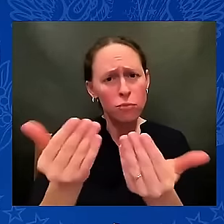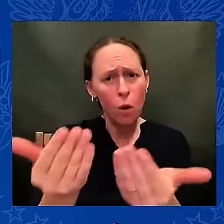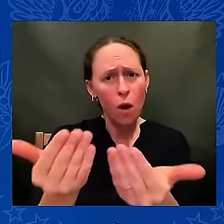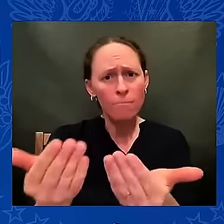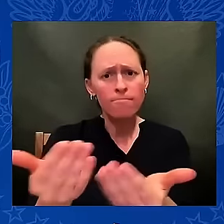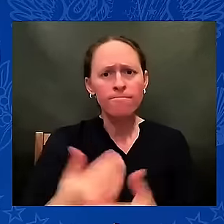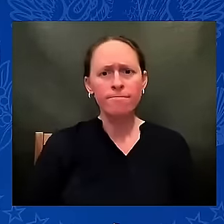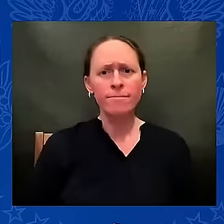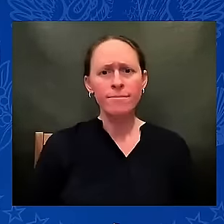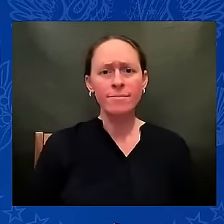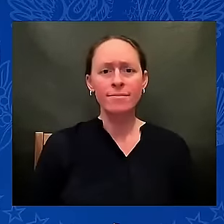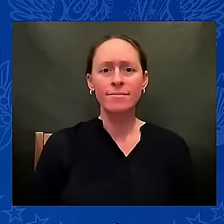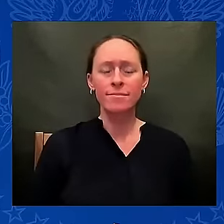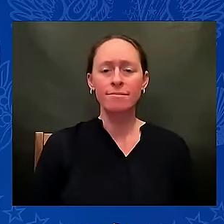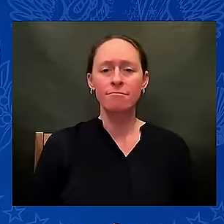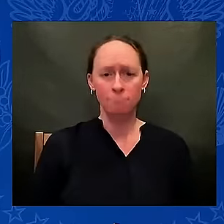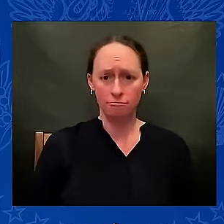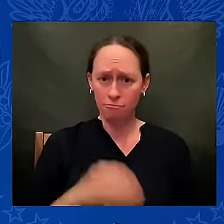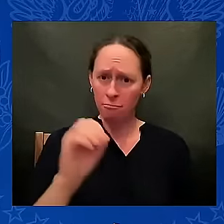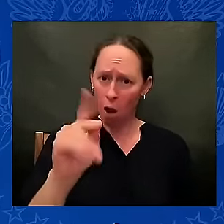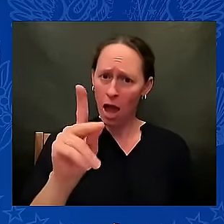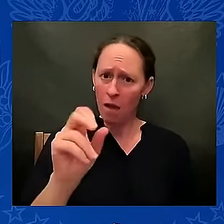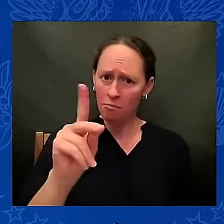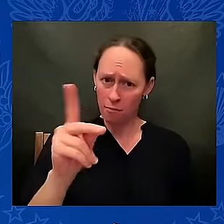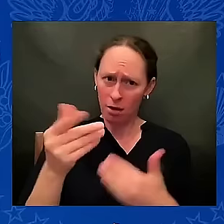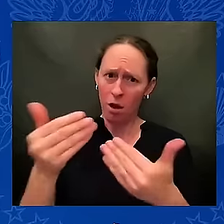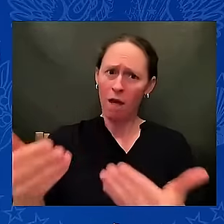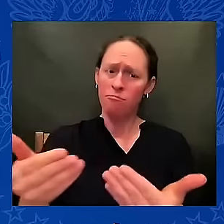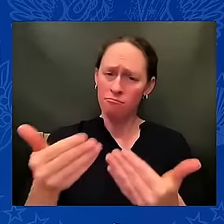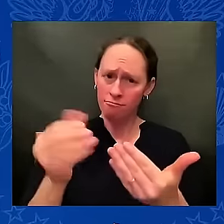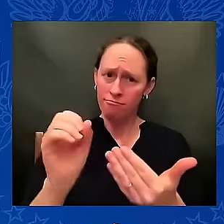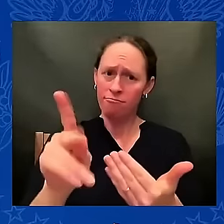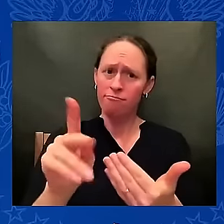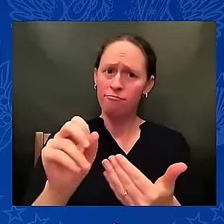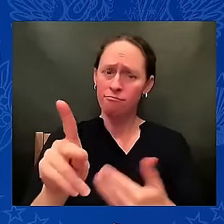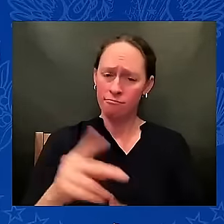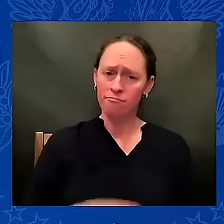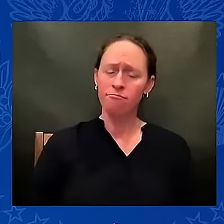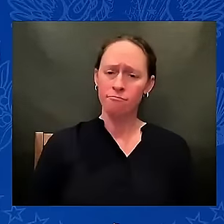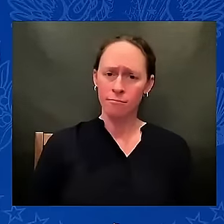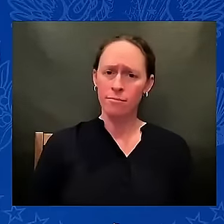Oh, no, let her go. There's a lot of innocent people being killed.